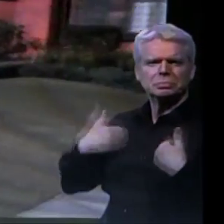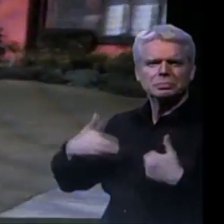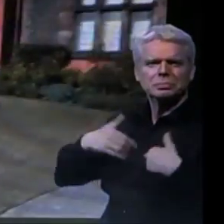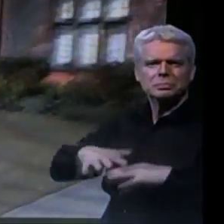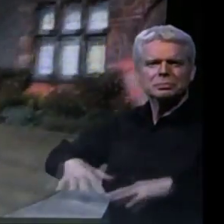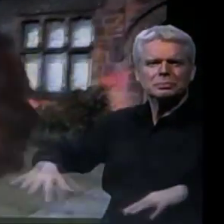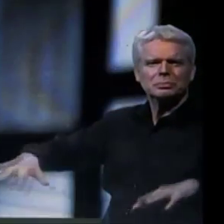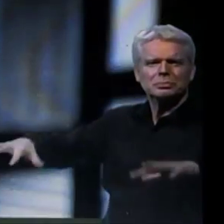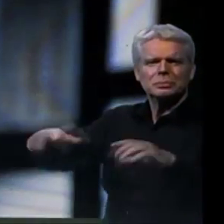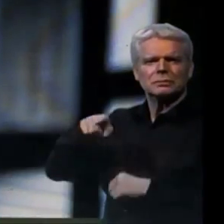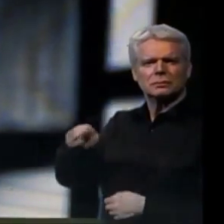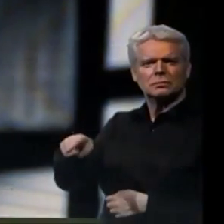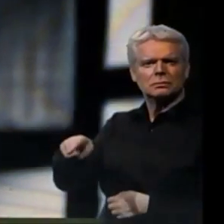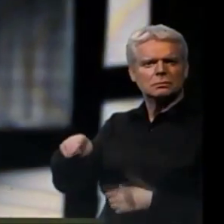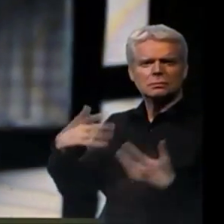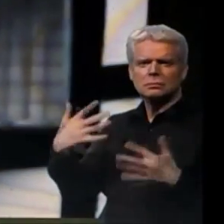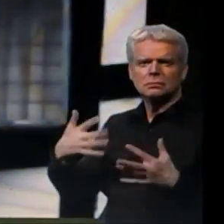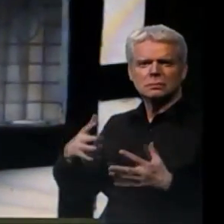philanthropist.